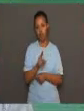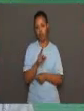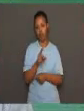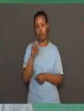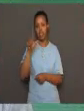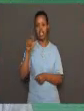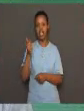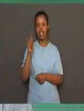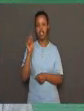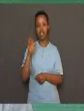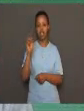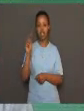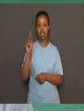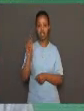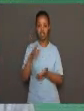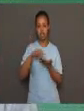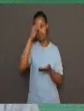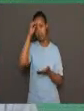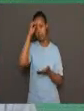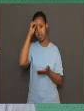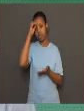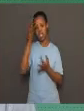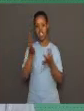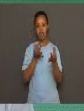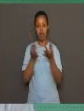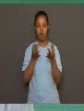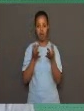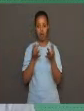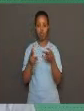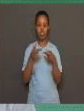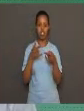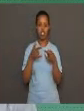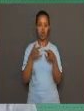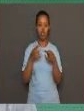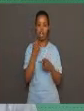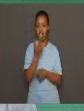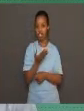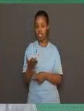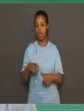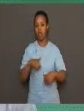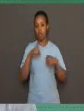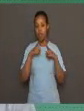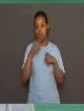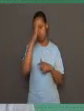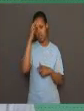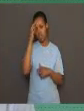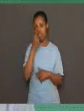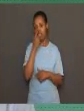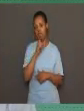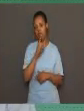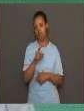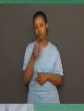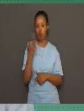Latent learning describes how a species learns something in life, but the